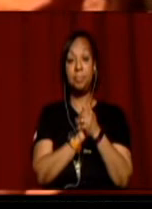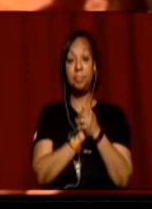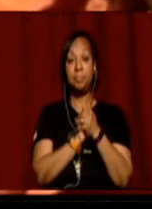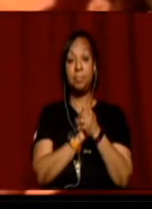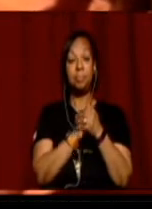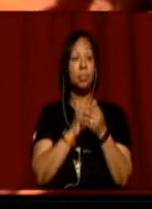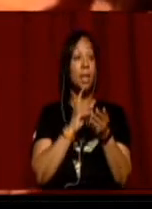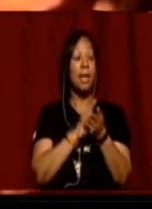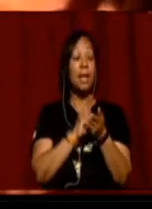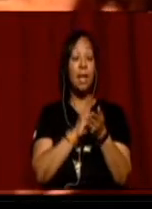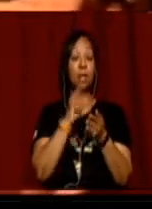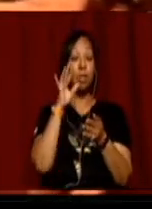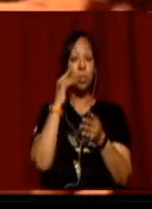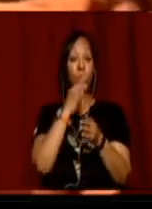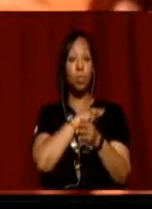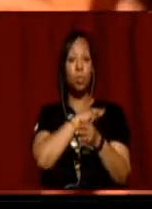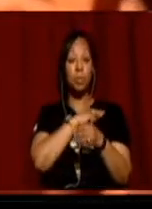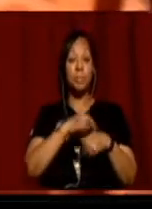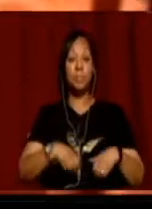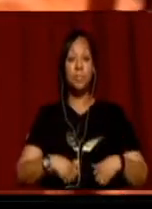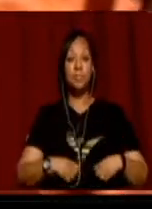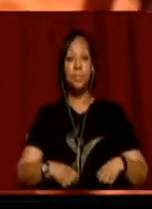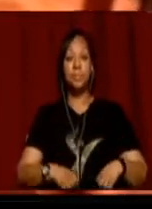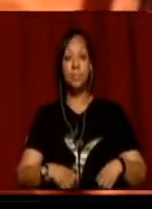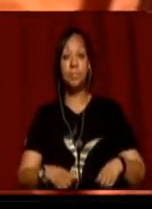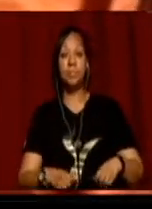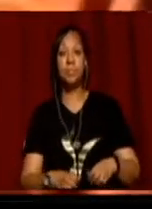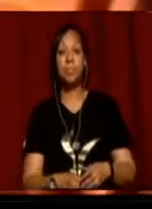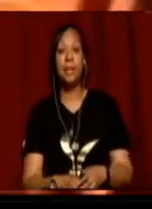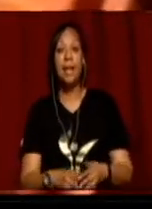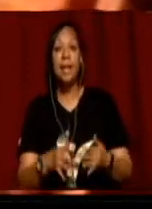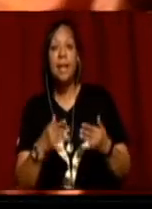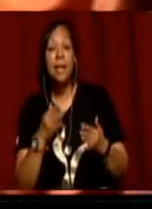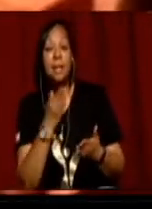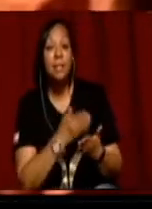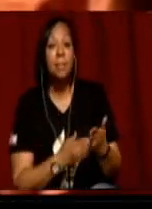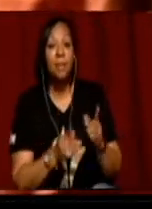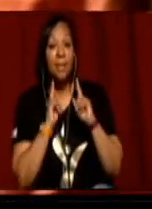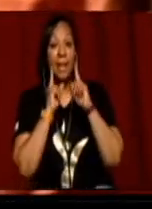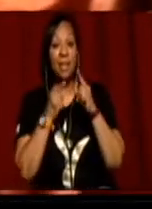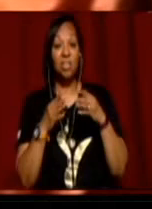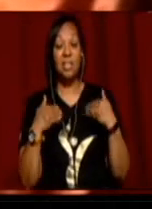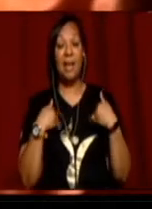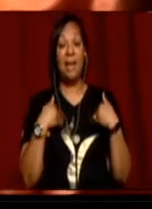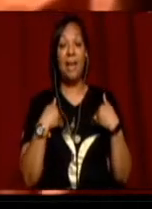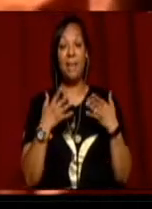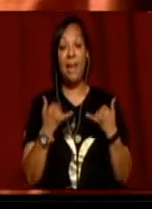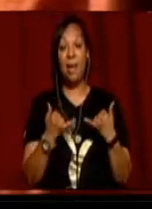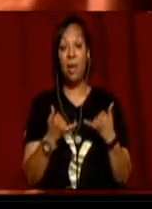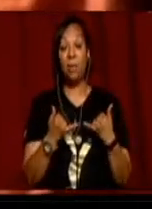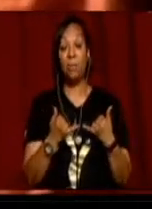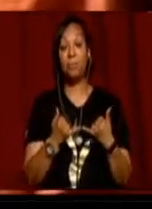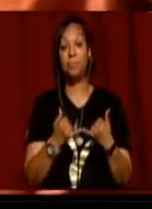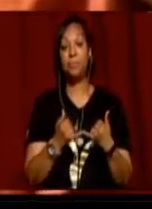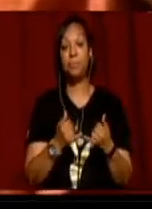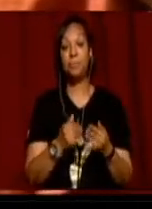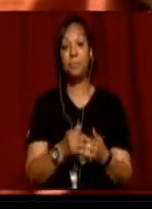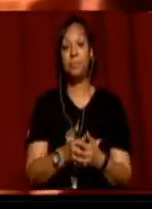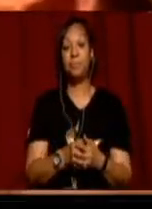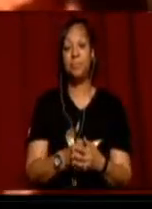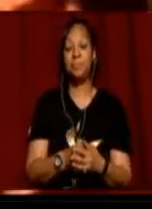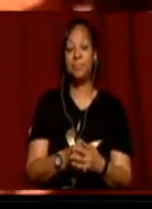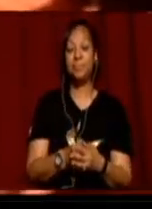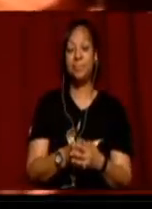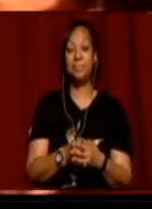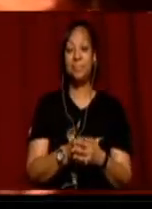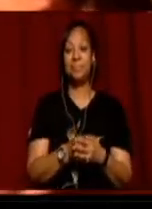Dr. Rubin? All right. Some of those answers I have now and some I don't, but we will Yes. Hi. Can you hear me?